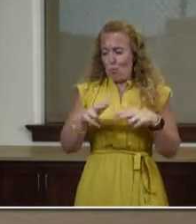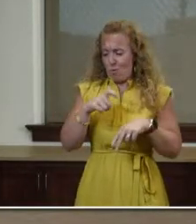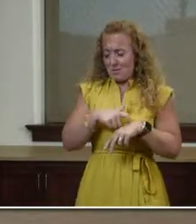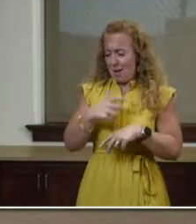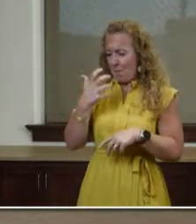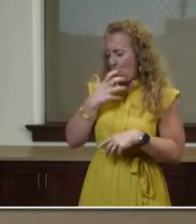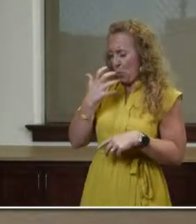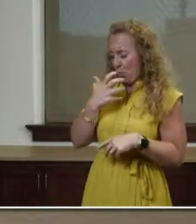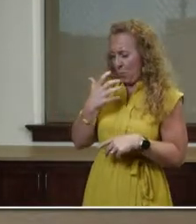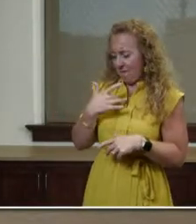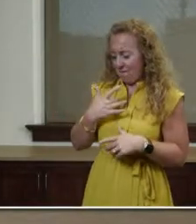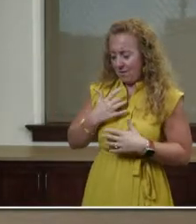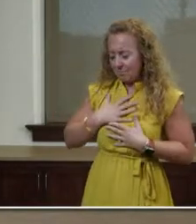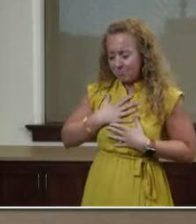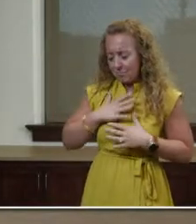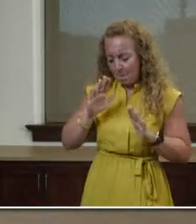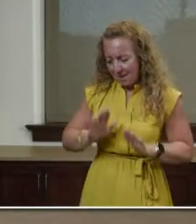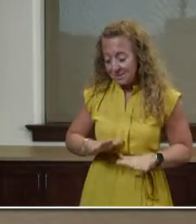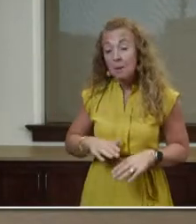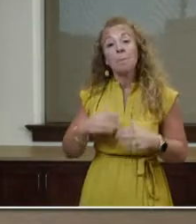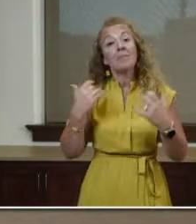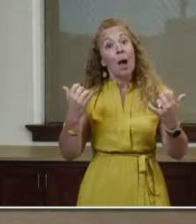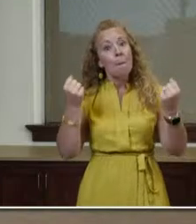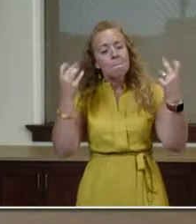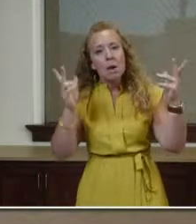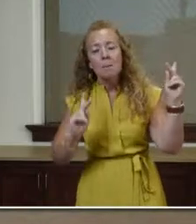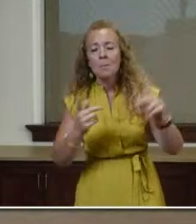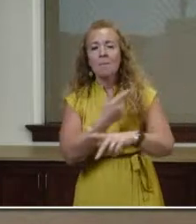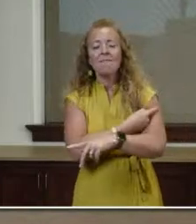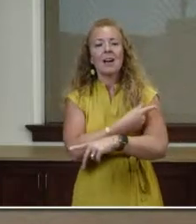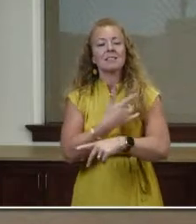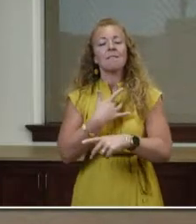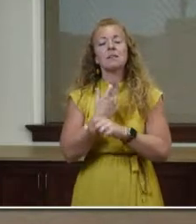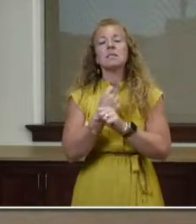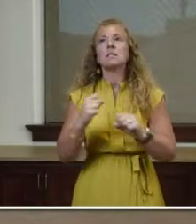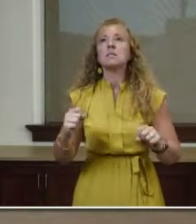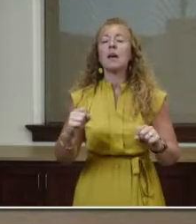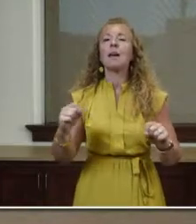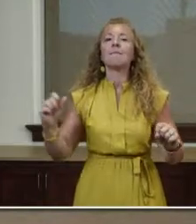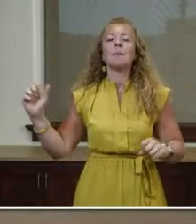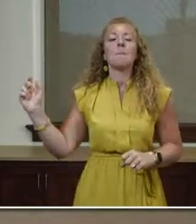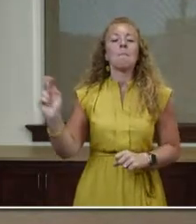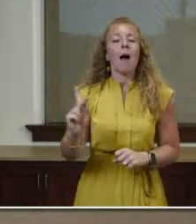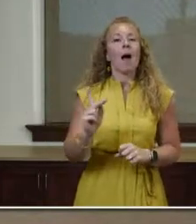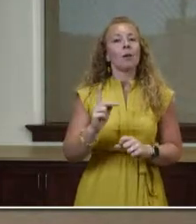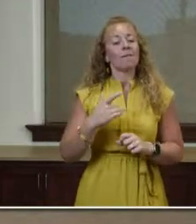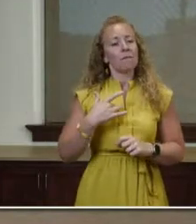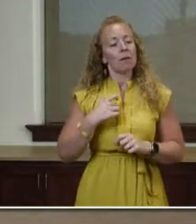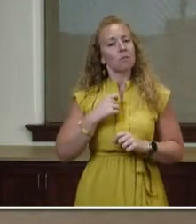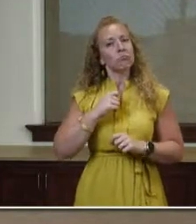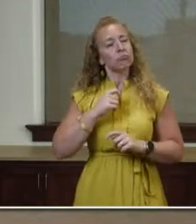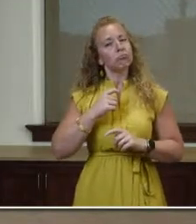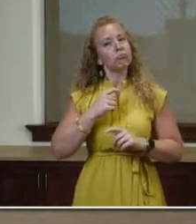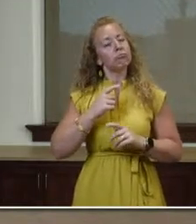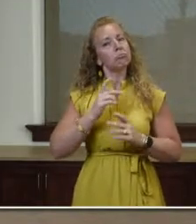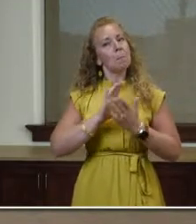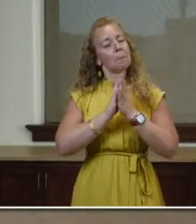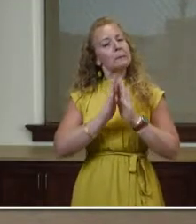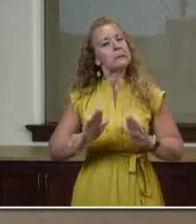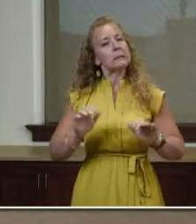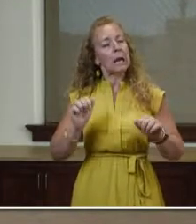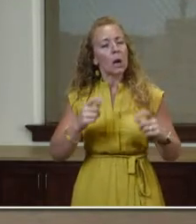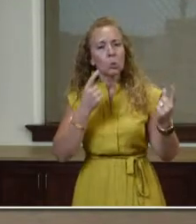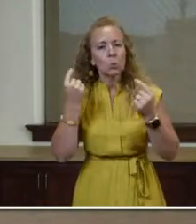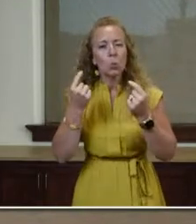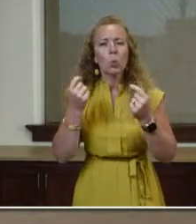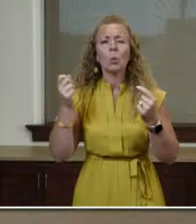remarkable. With more and more people vaccinated, our sense of safety and security is returning. We're back to a time and place where we can